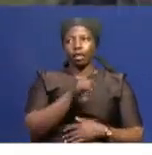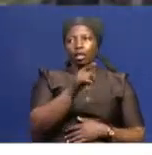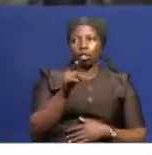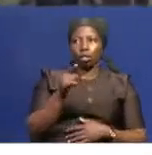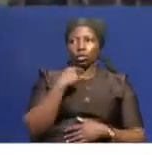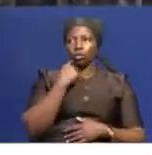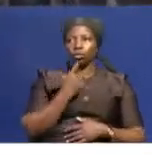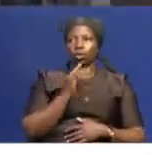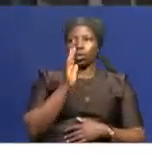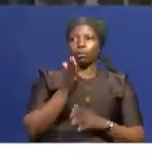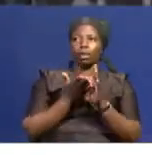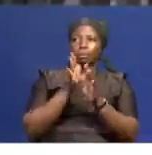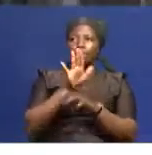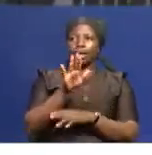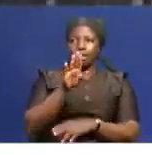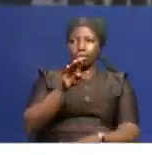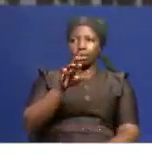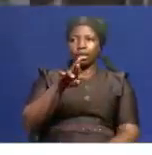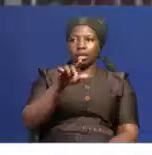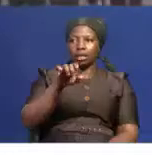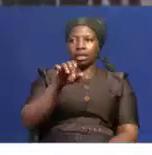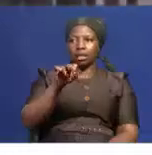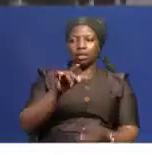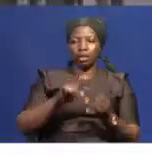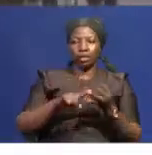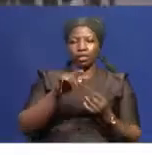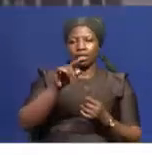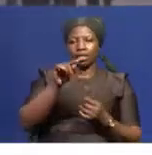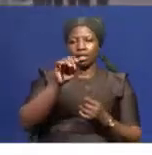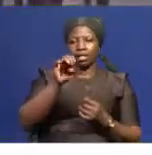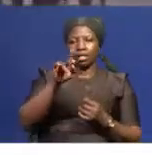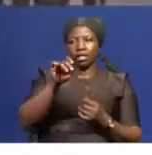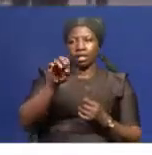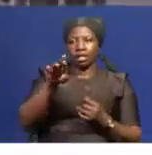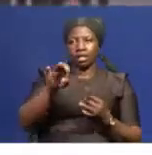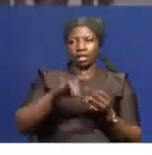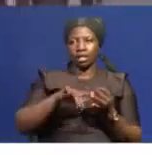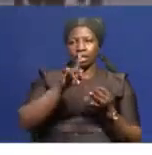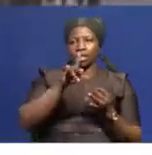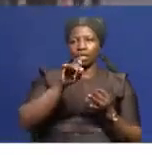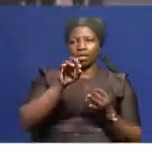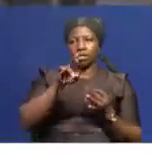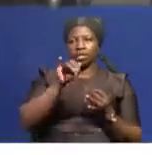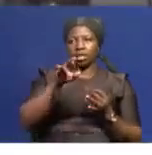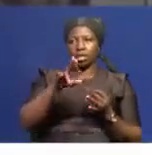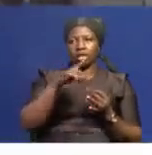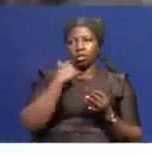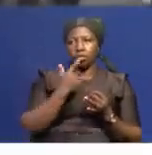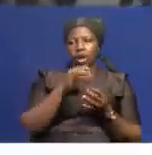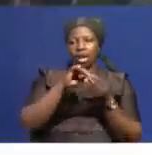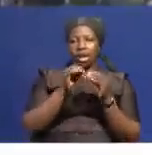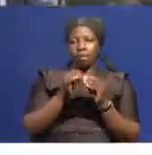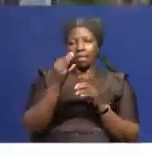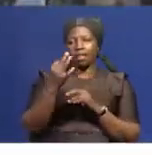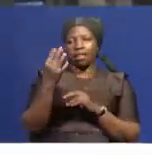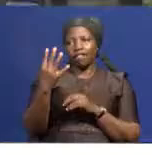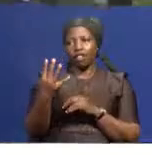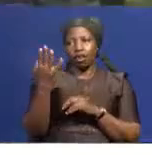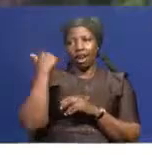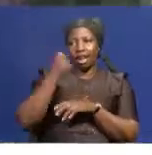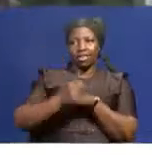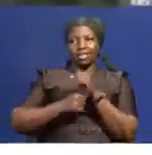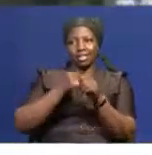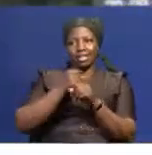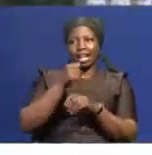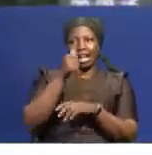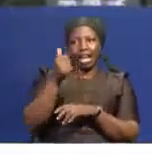be returning to Berlin are Ethiopia's Tedeste Tekele and Kenya's Ronald Koril, who placed 3rd and 4th last year. Others in the men's lineup